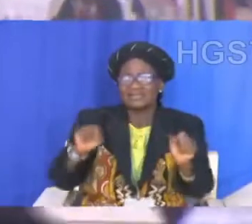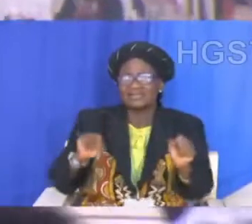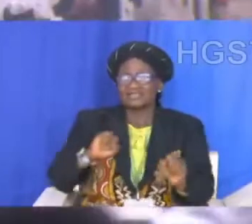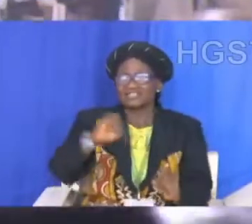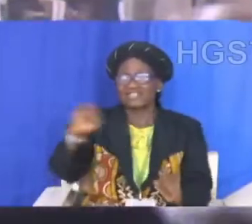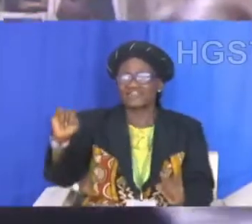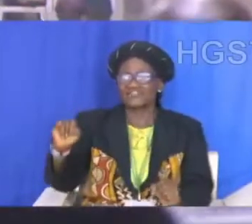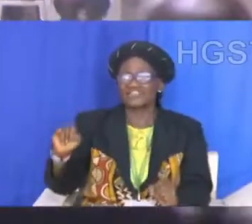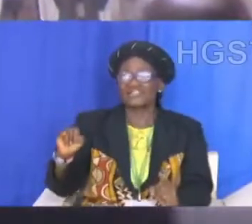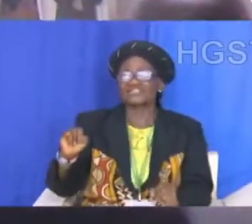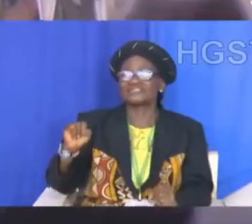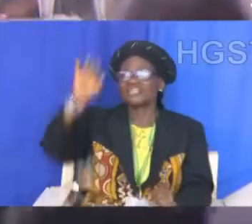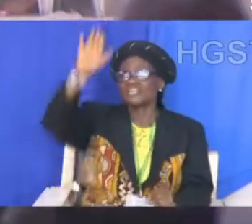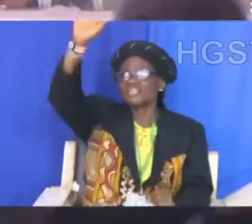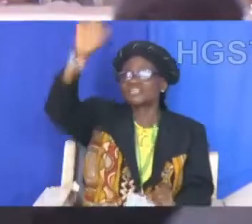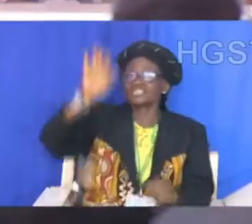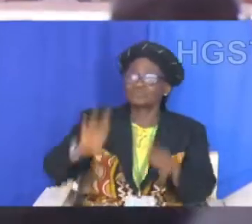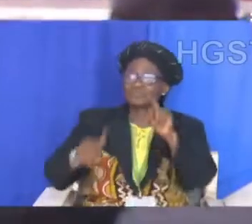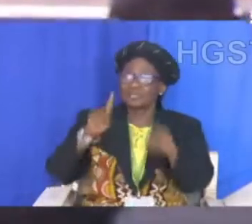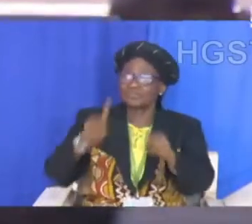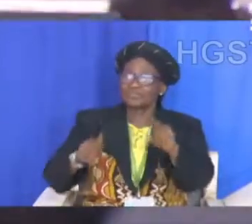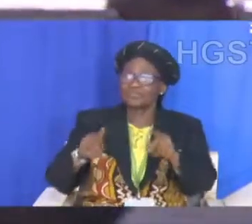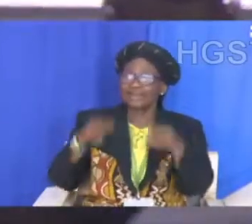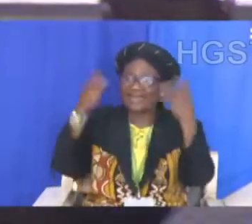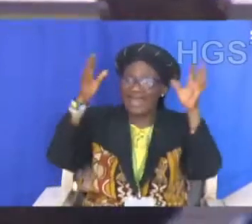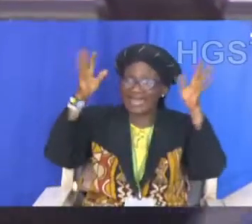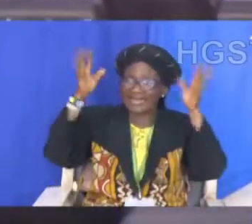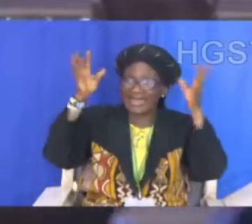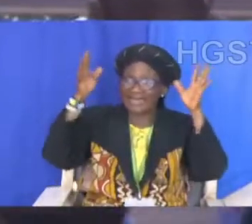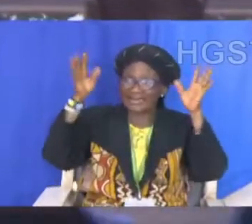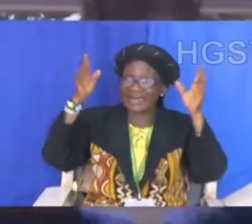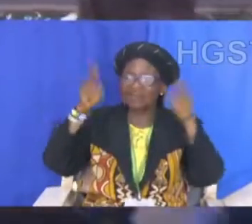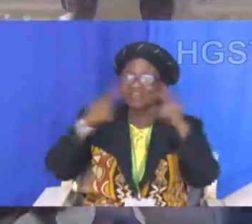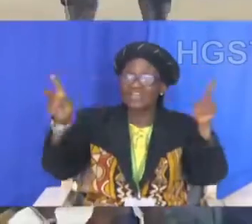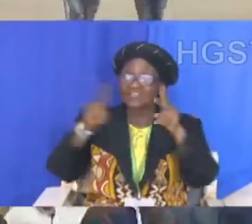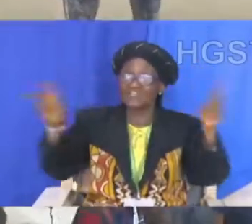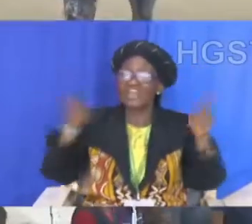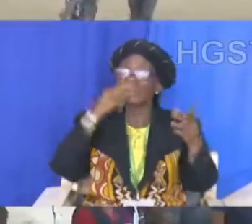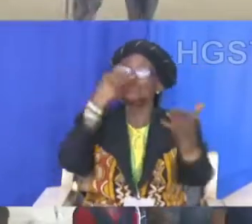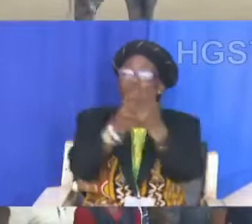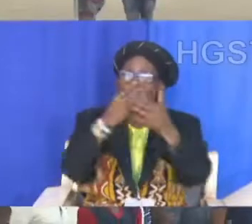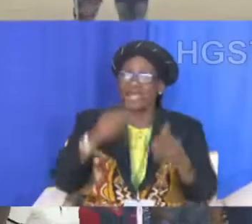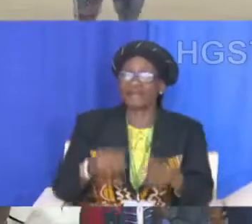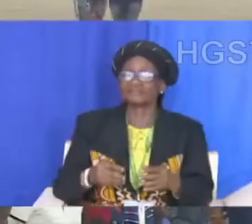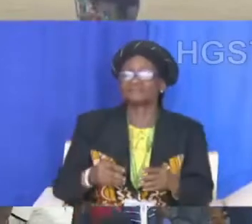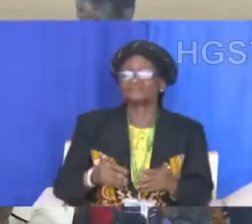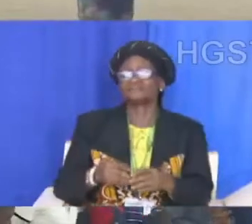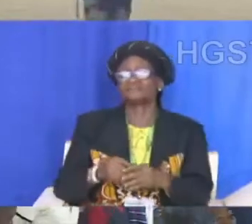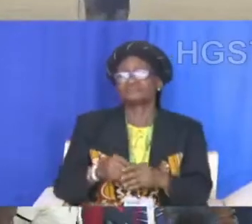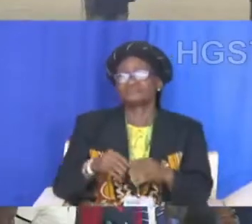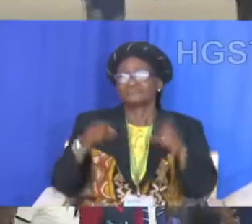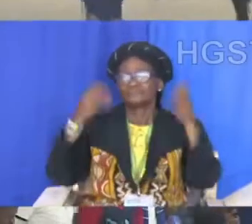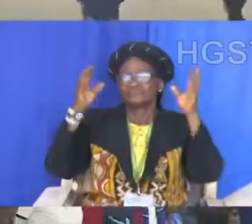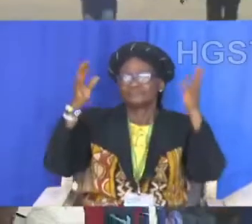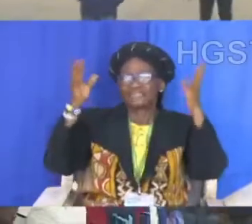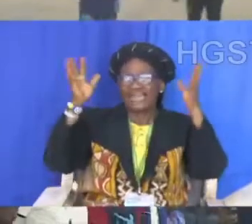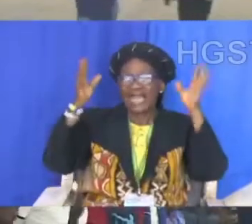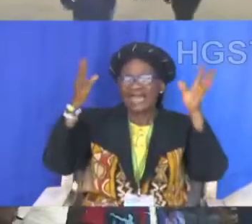If you are going to praise him this year, you have to do it very well. I mean, the coming year.